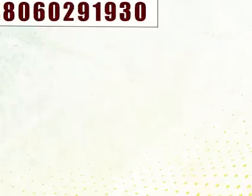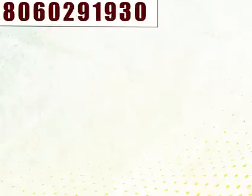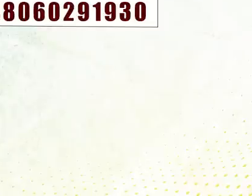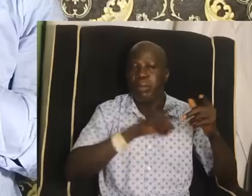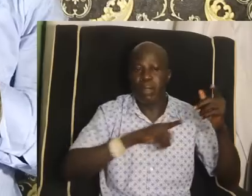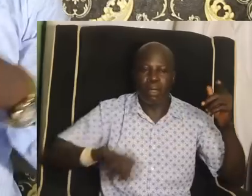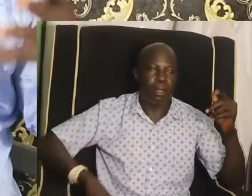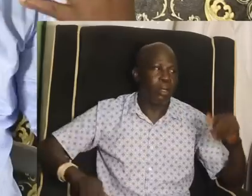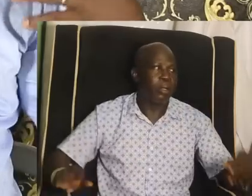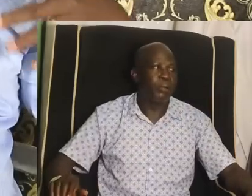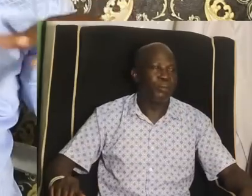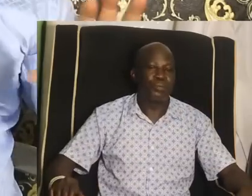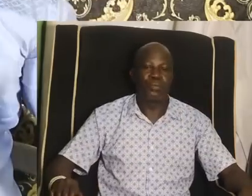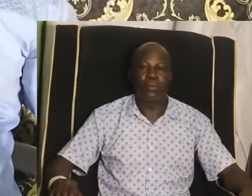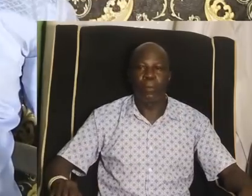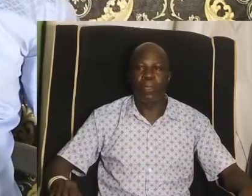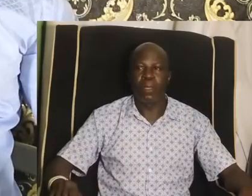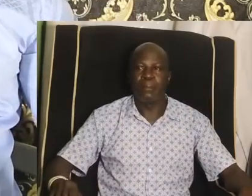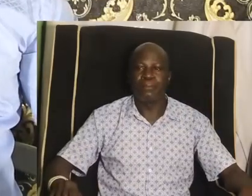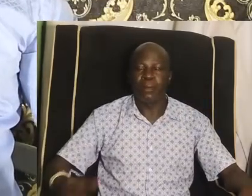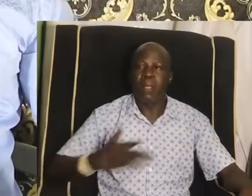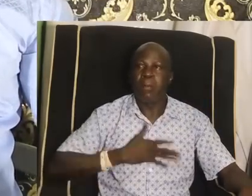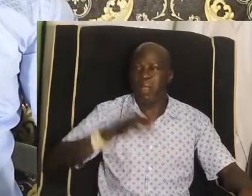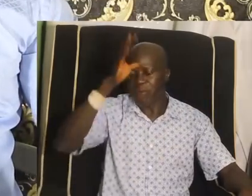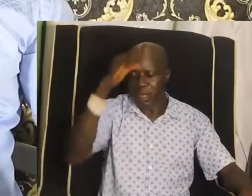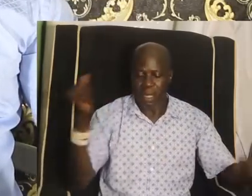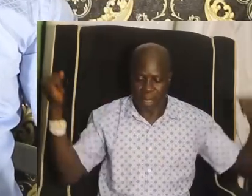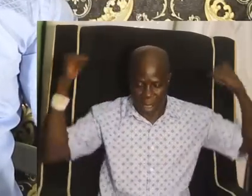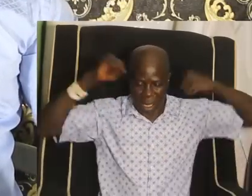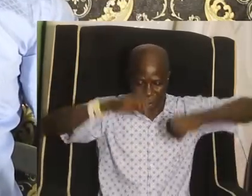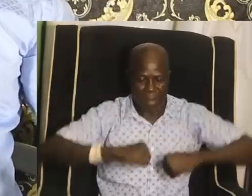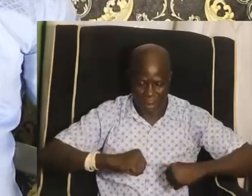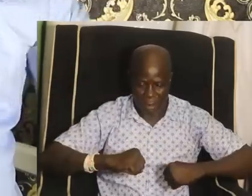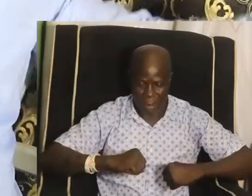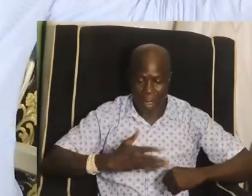ni e daddy agbada baba mi o aso ala